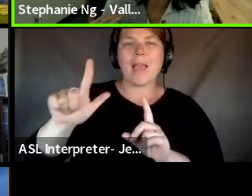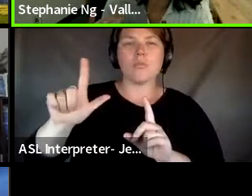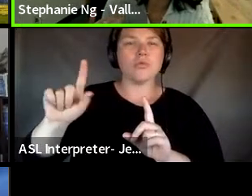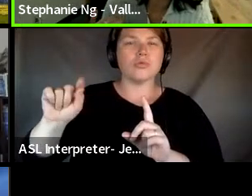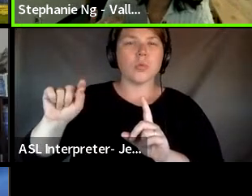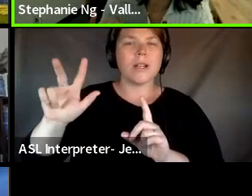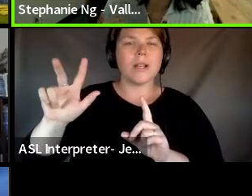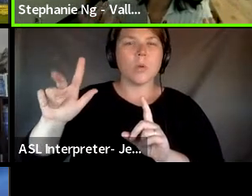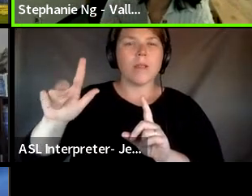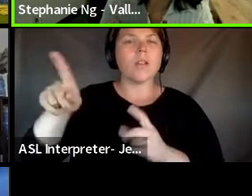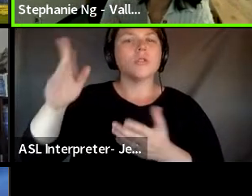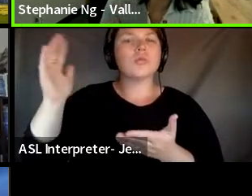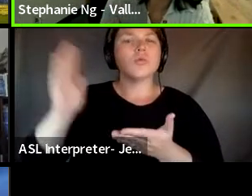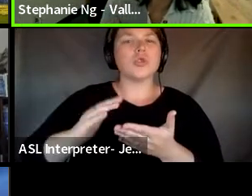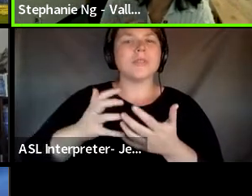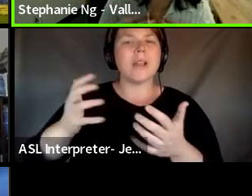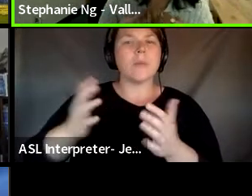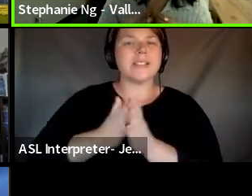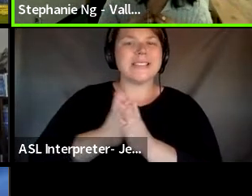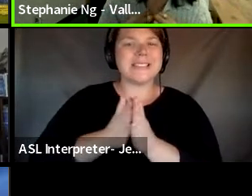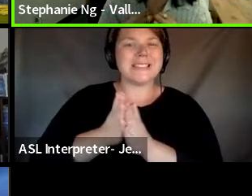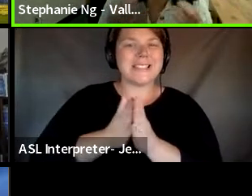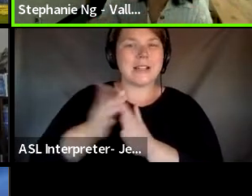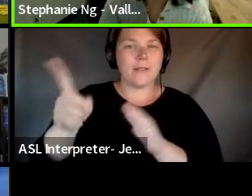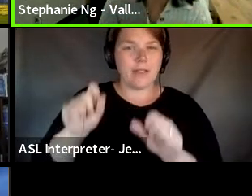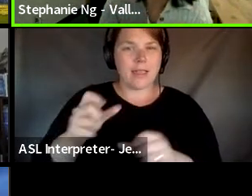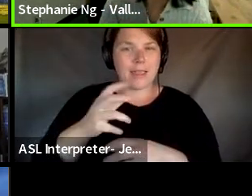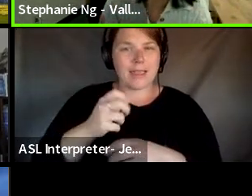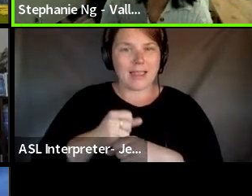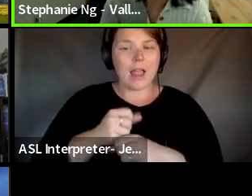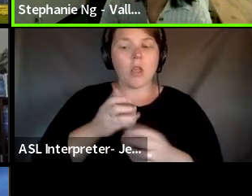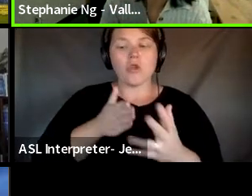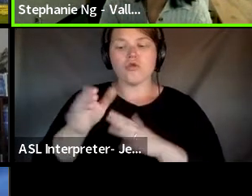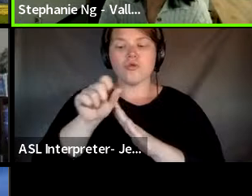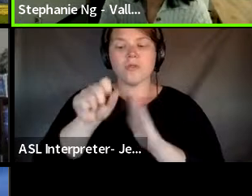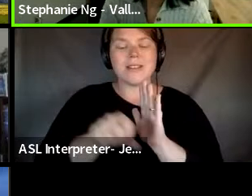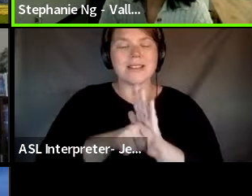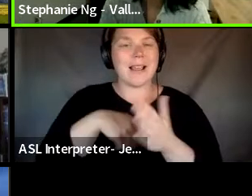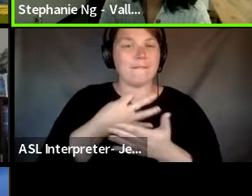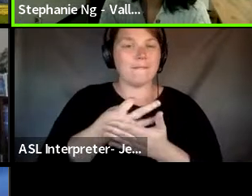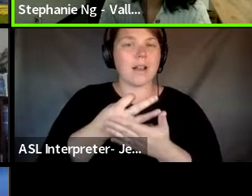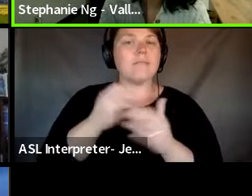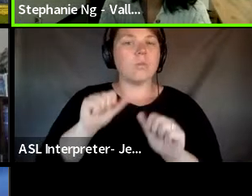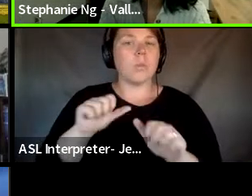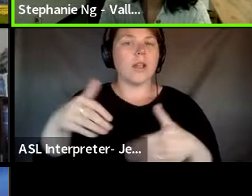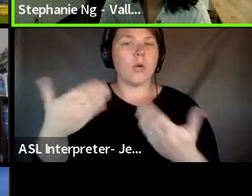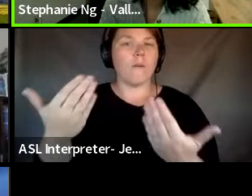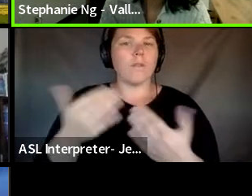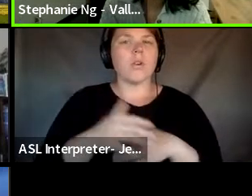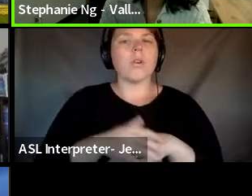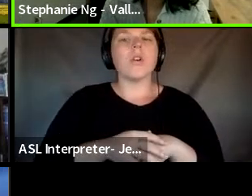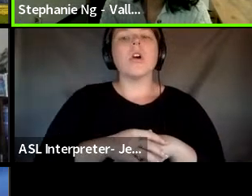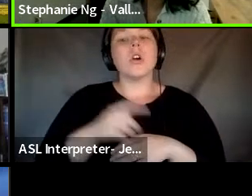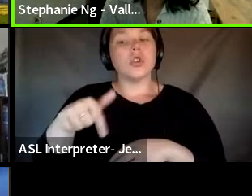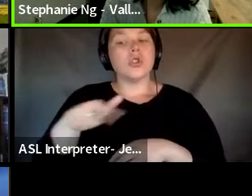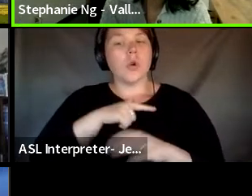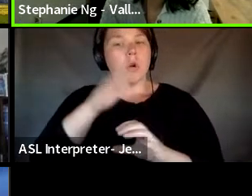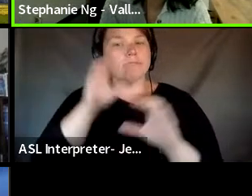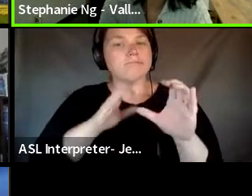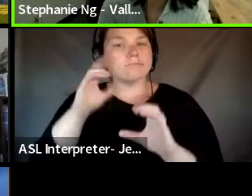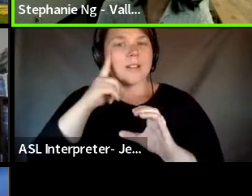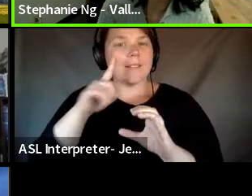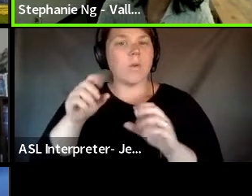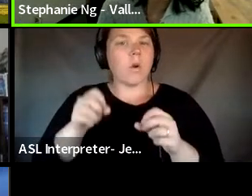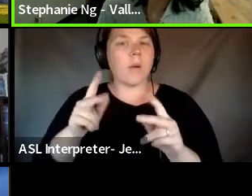reducing the amount of incentive that they can get, that we, through this kind of state funding, can offer to them. So we're kind of seeking opportunities with them